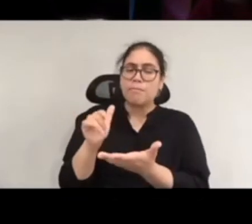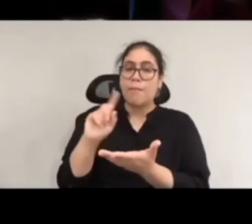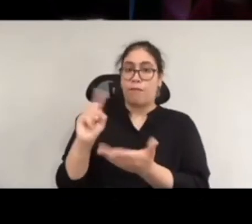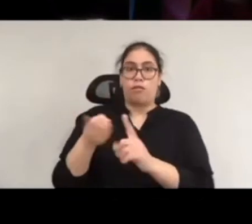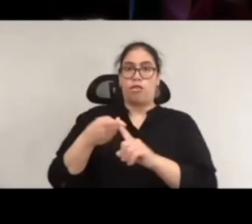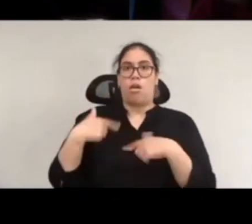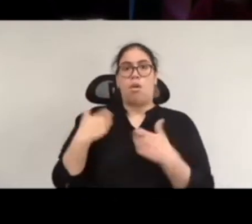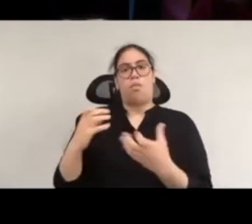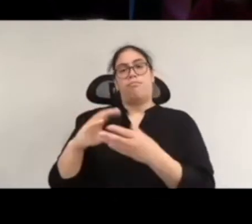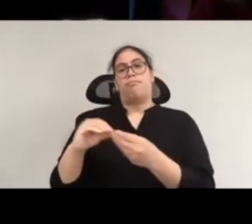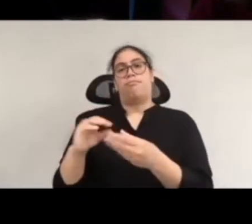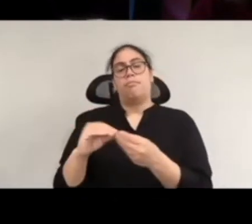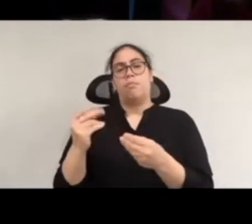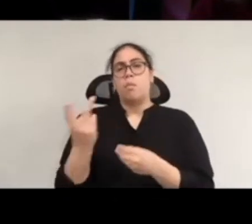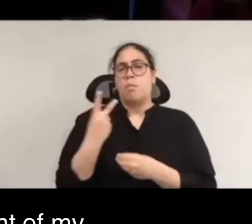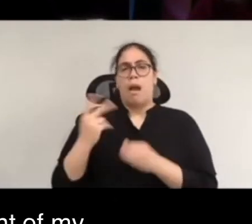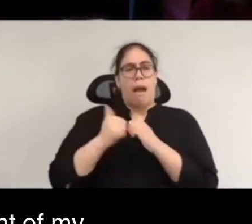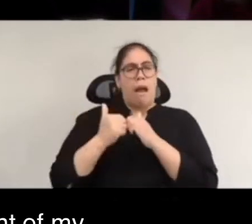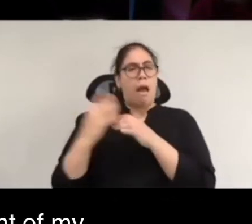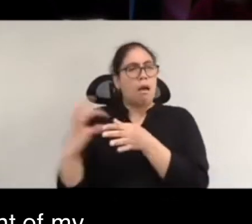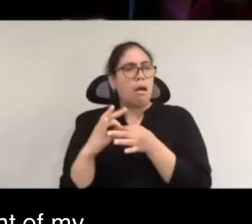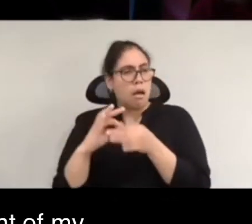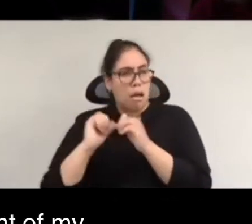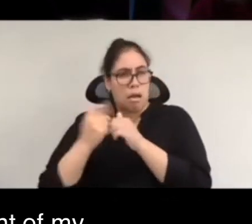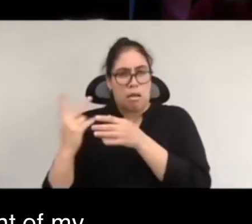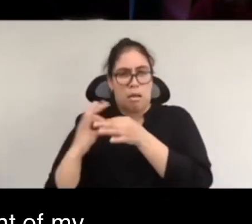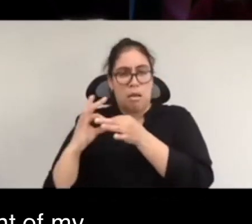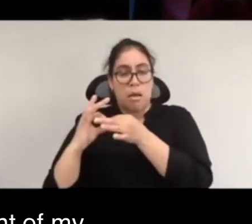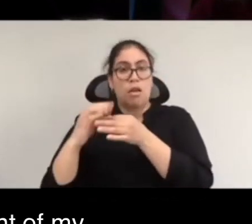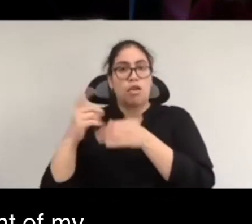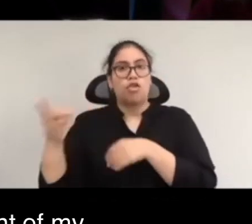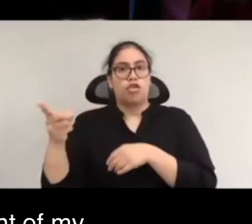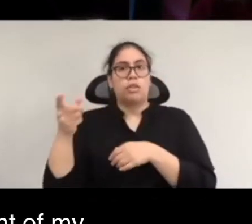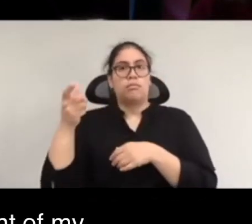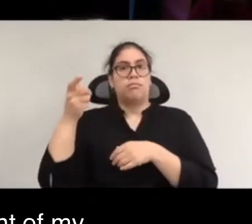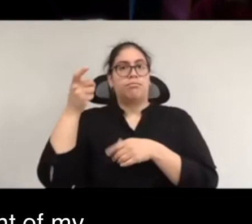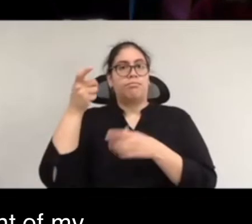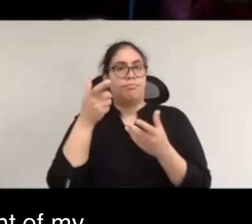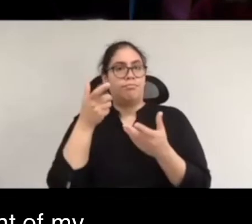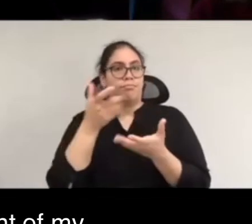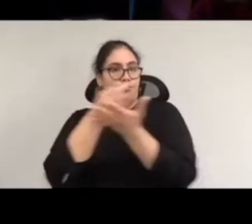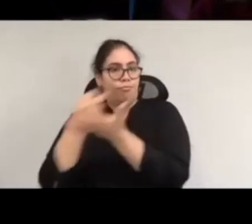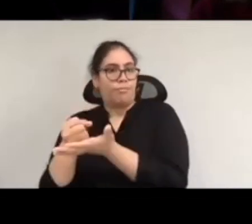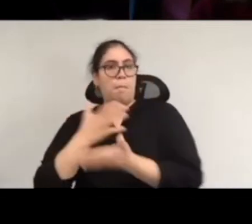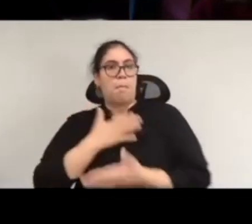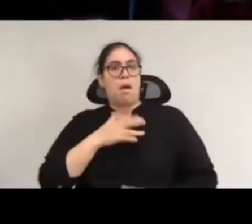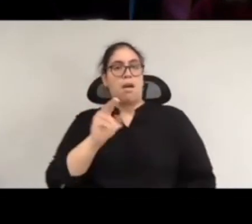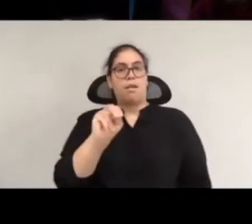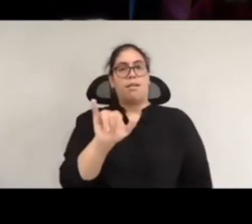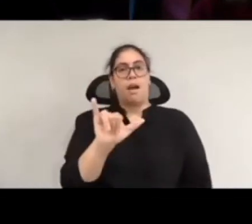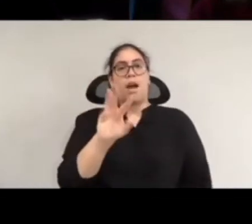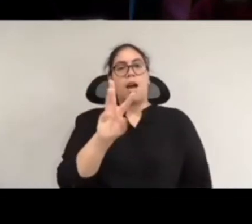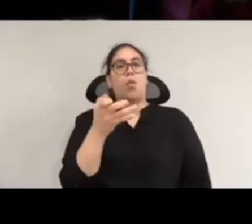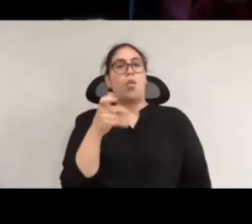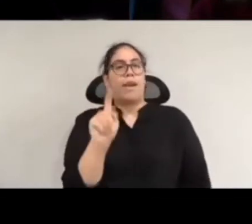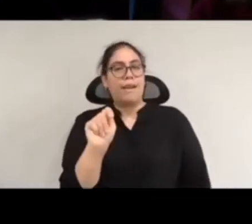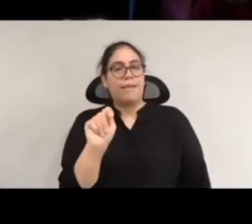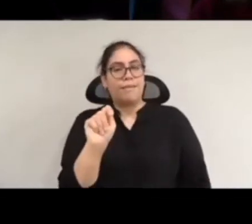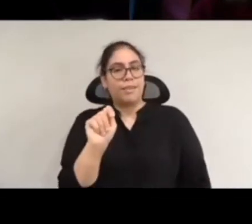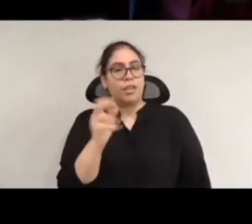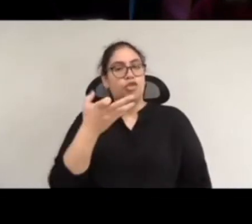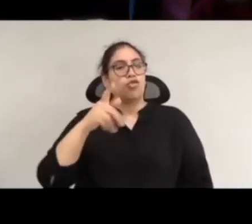we are connected because Ashley is a recipient of my NIWIFT Disability Film Audio Description Post-Production